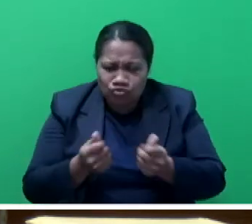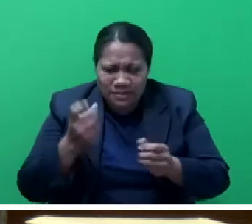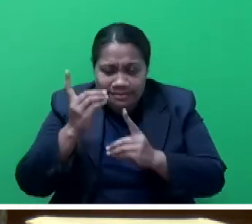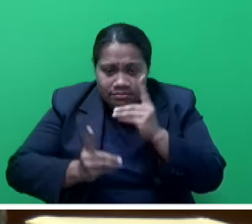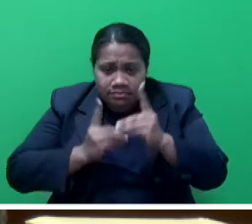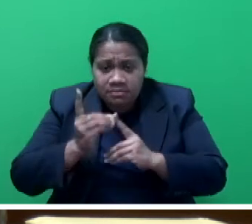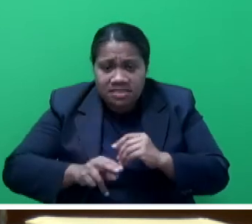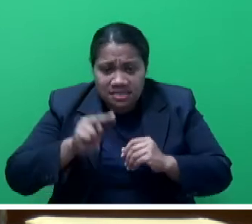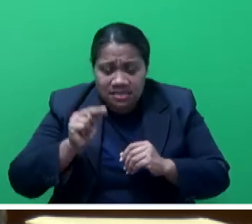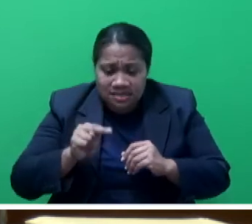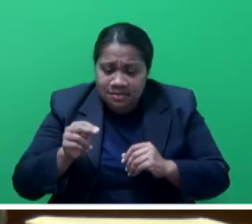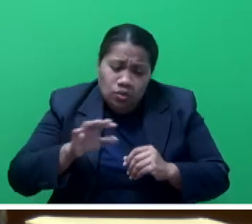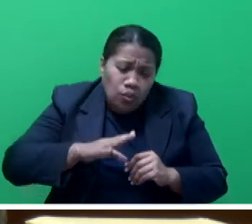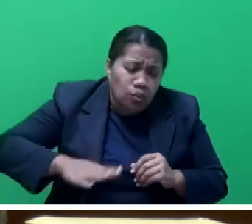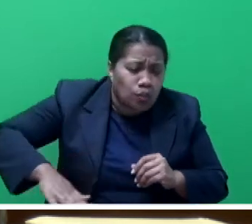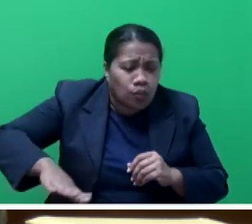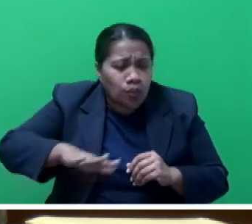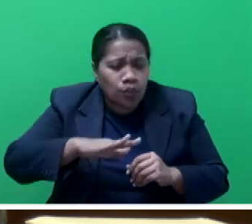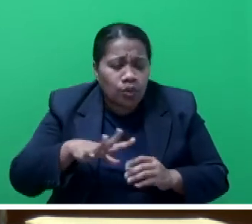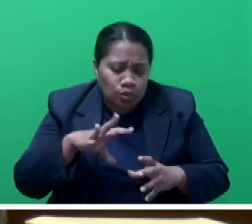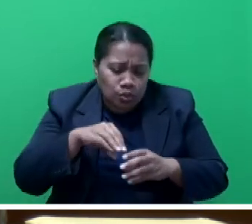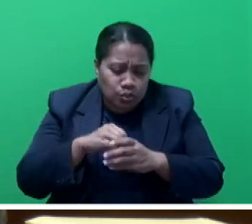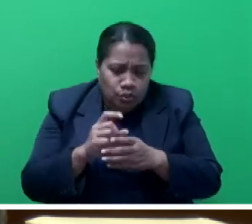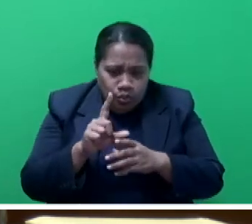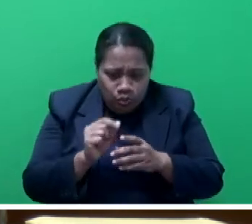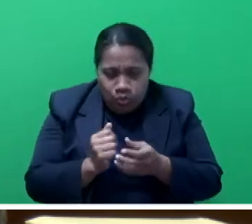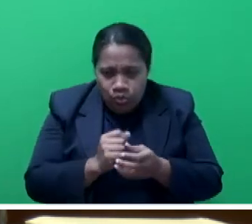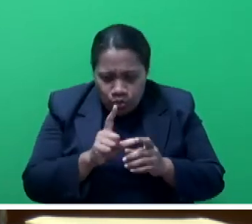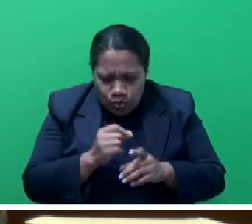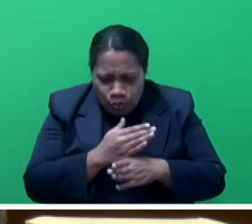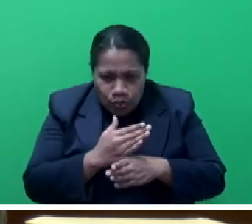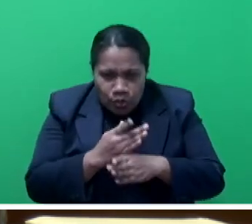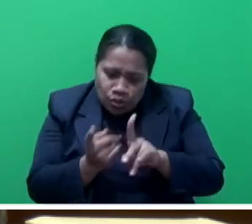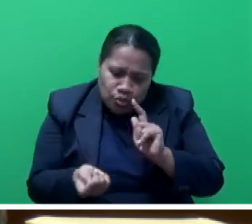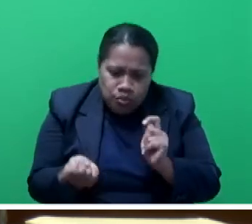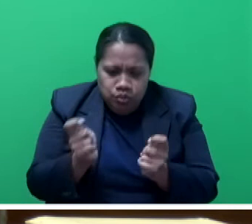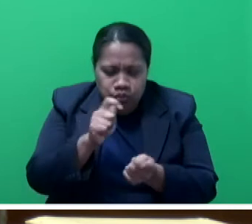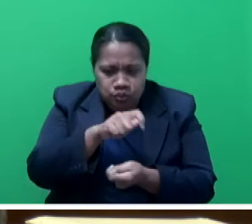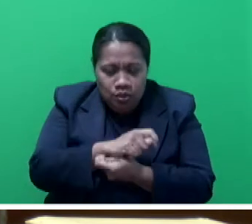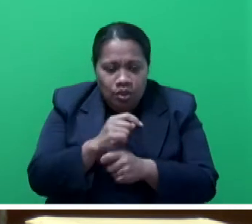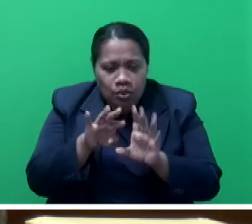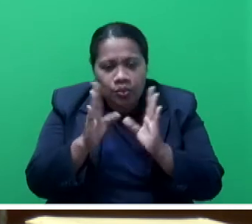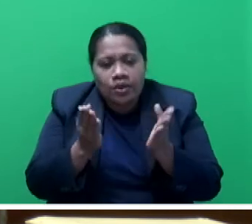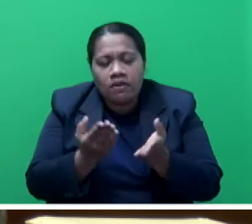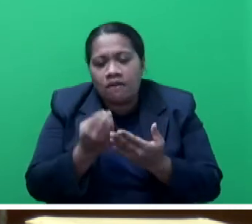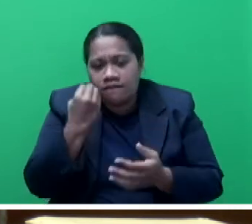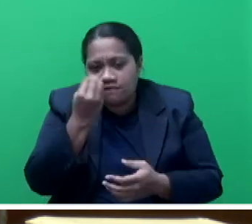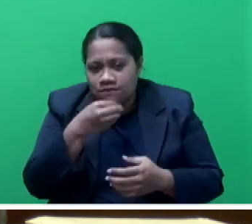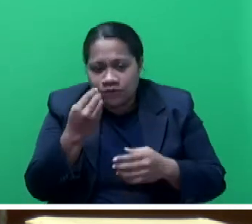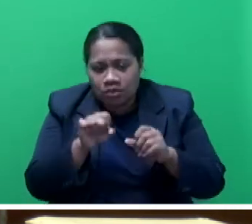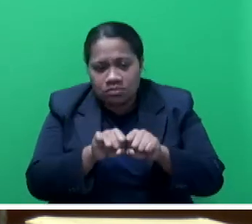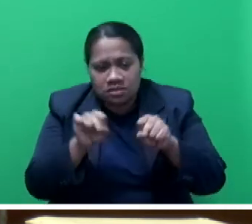require everyone to take action to transform the world's food system. Mr. Speaker, the